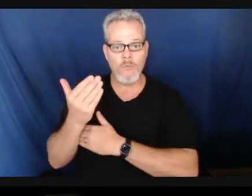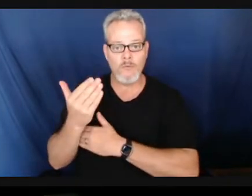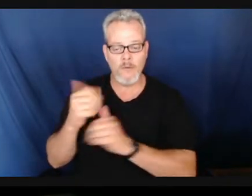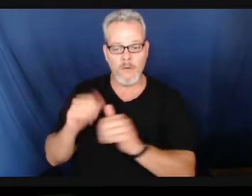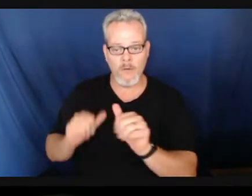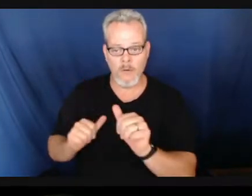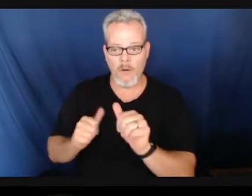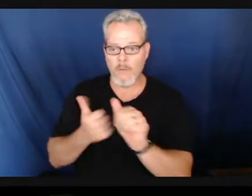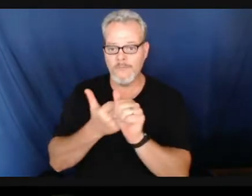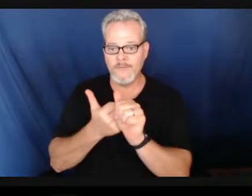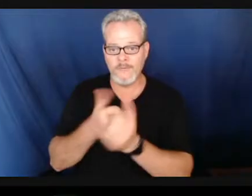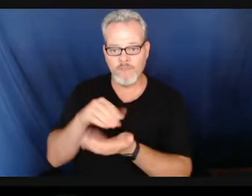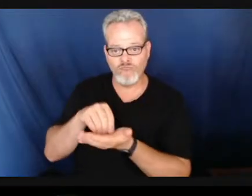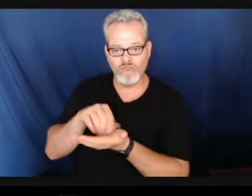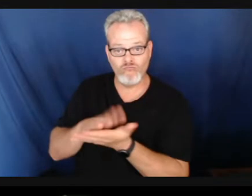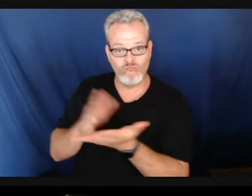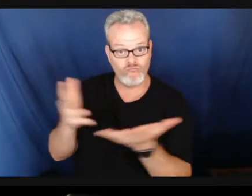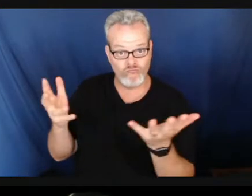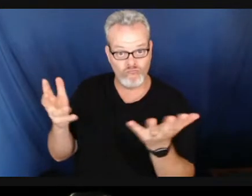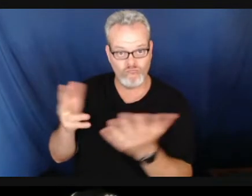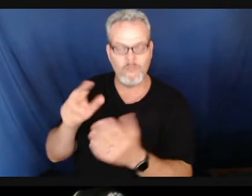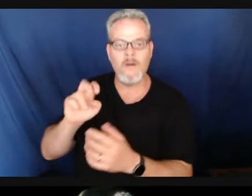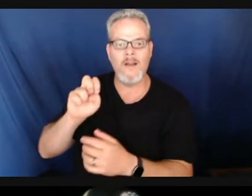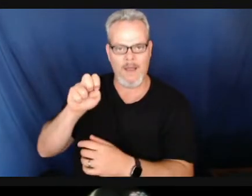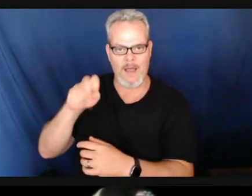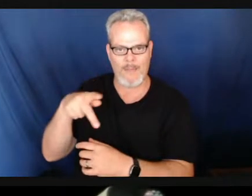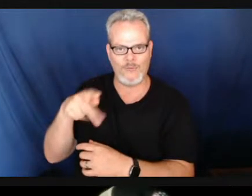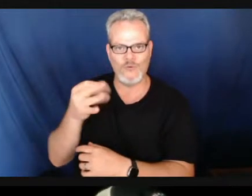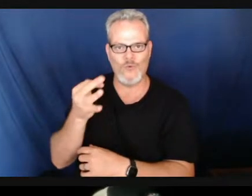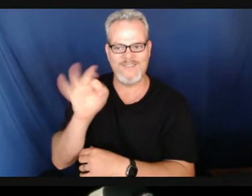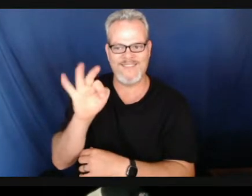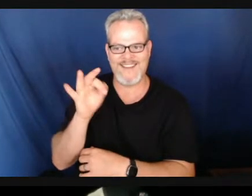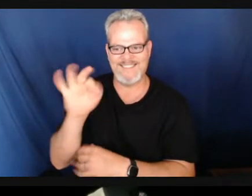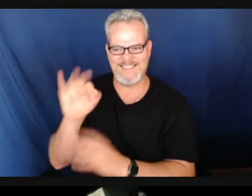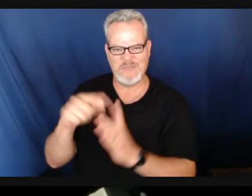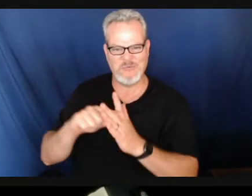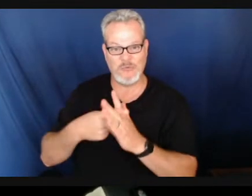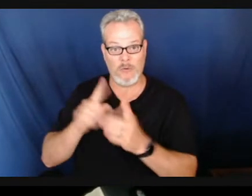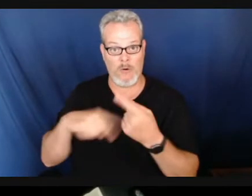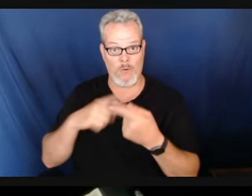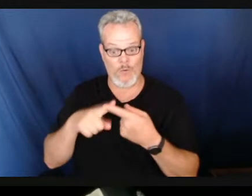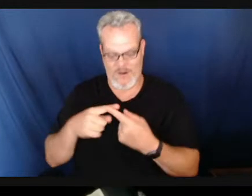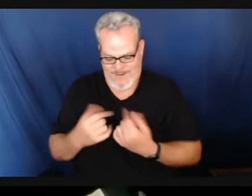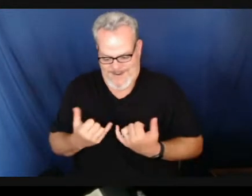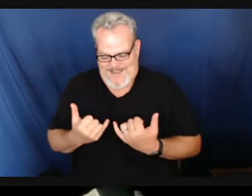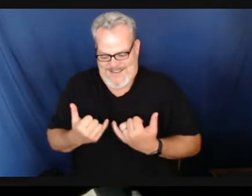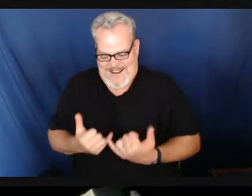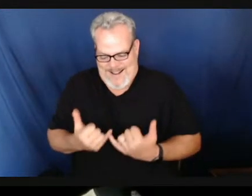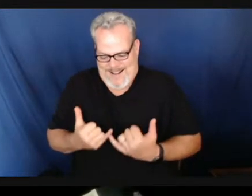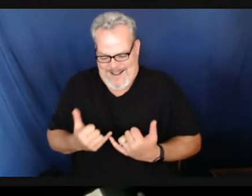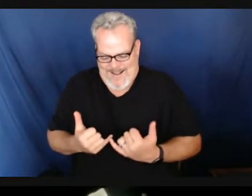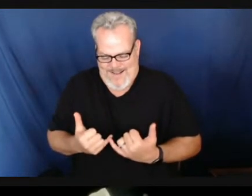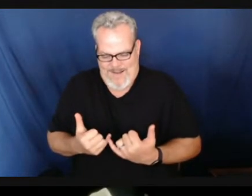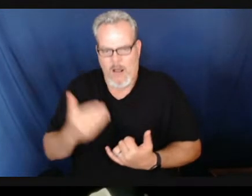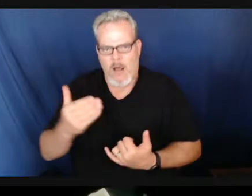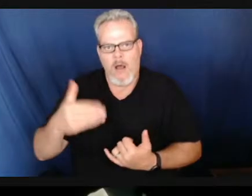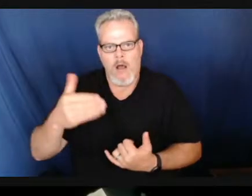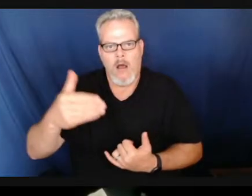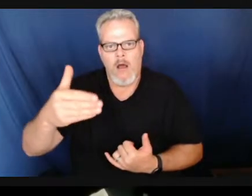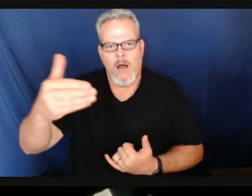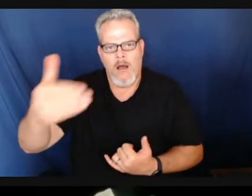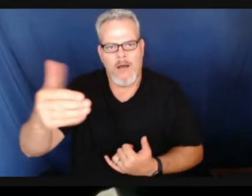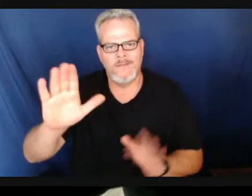where they're noting that episode 19 is likely to start between now and Sunday or Monday, depending on when inflation of the summit